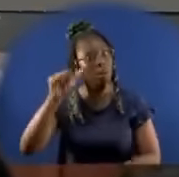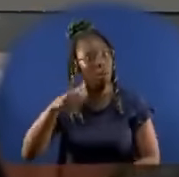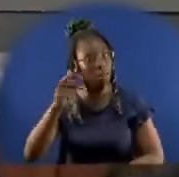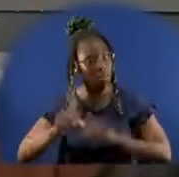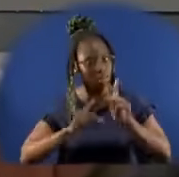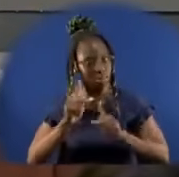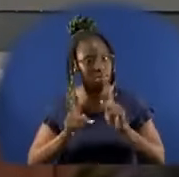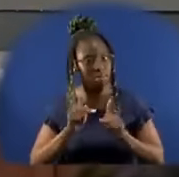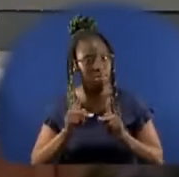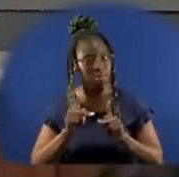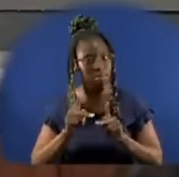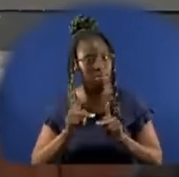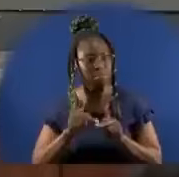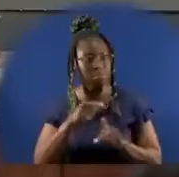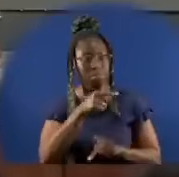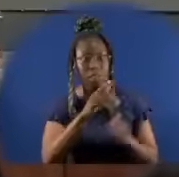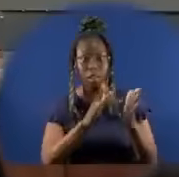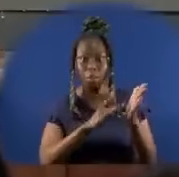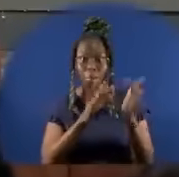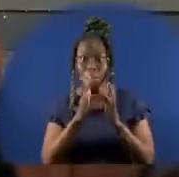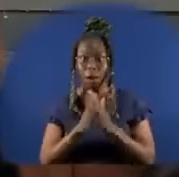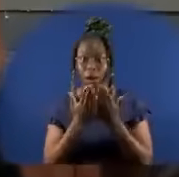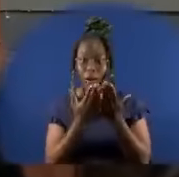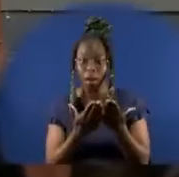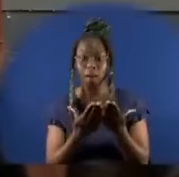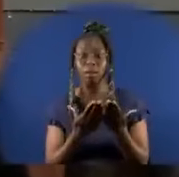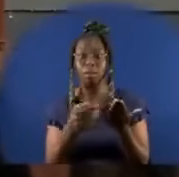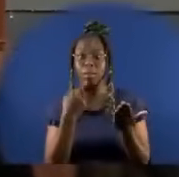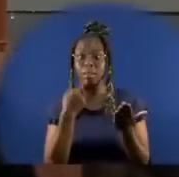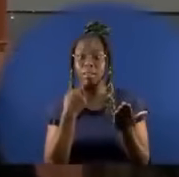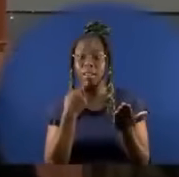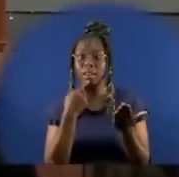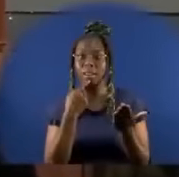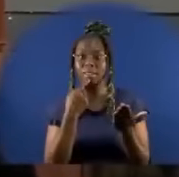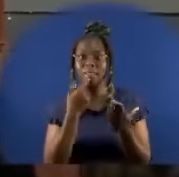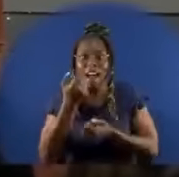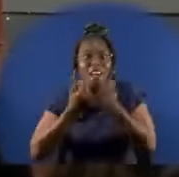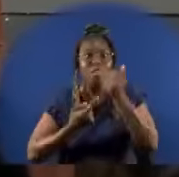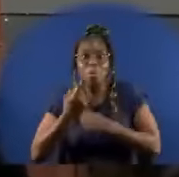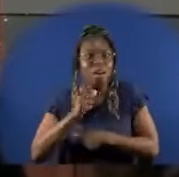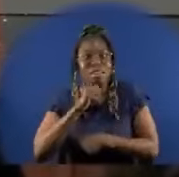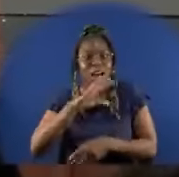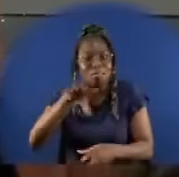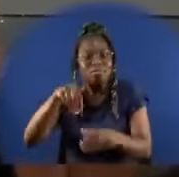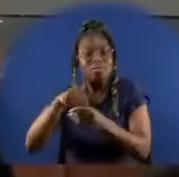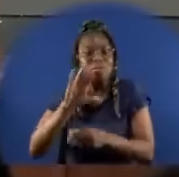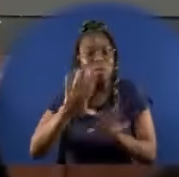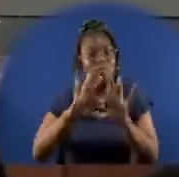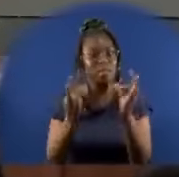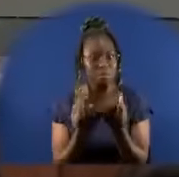And according to the text, everybody doesn't have to be in your family.